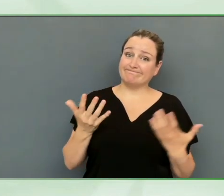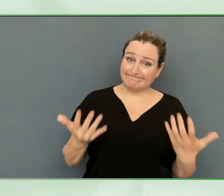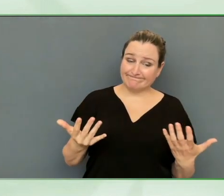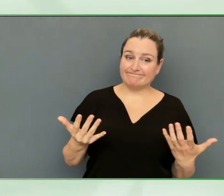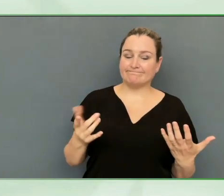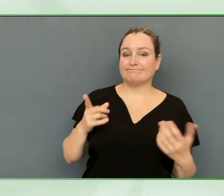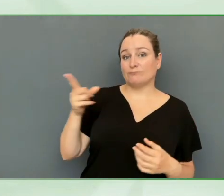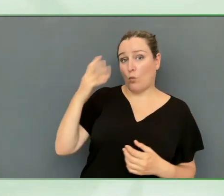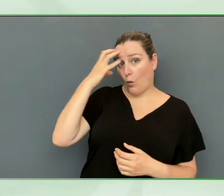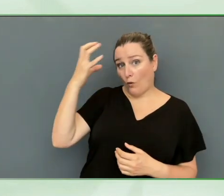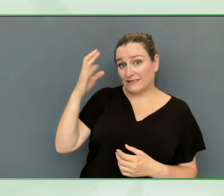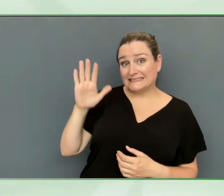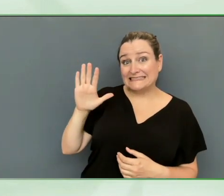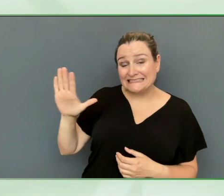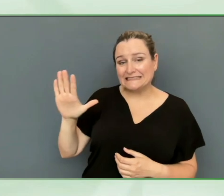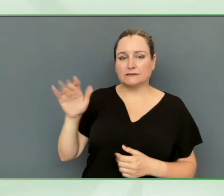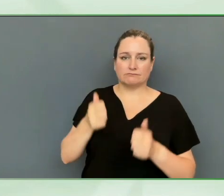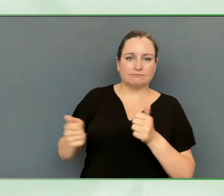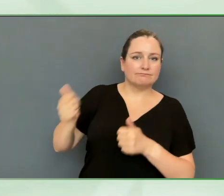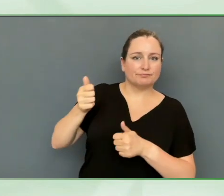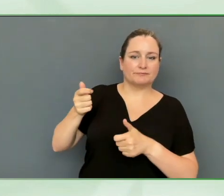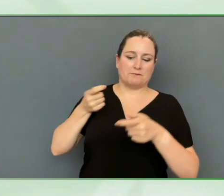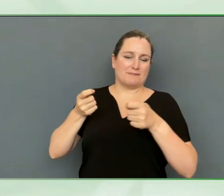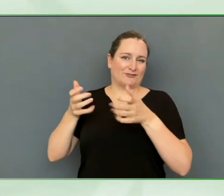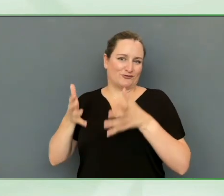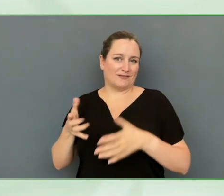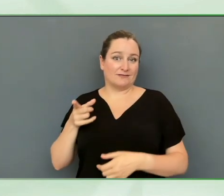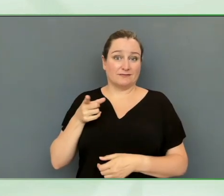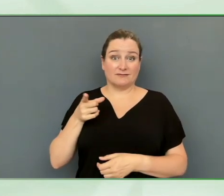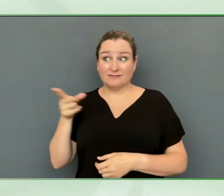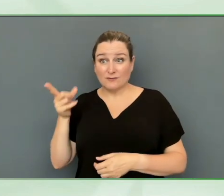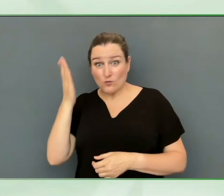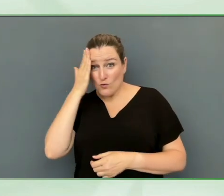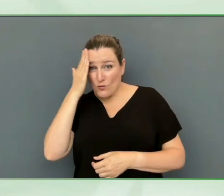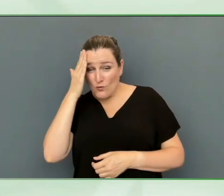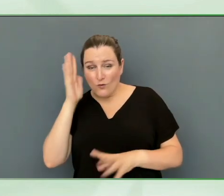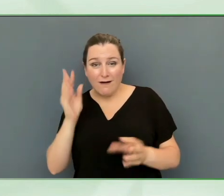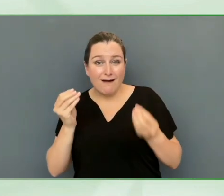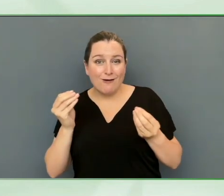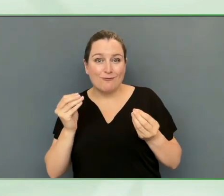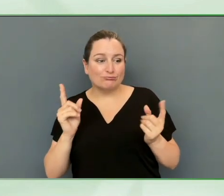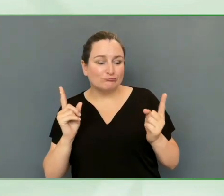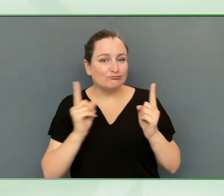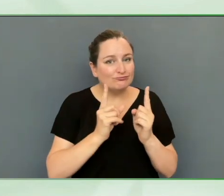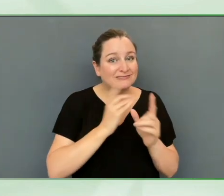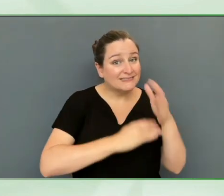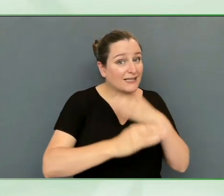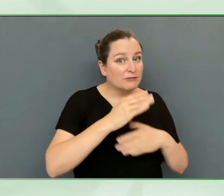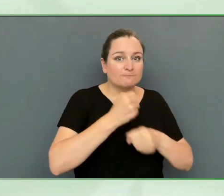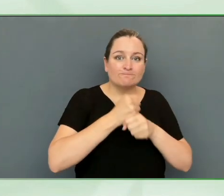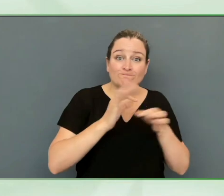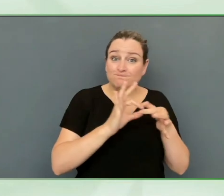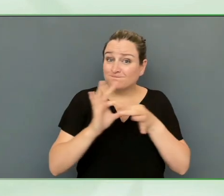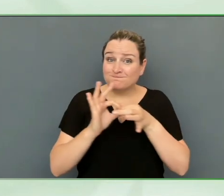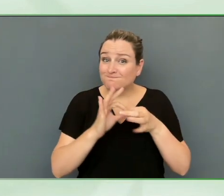the federal government or the agency or the subgroup of the federal agency, do they have the right attitude to make